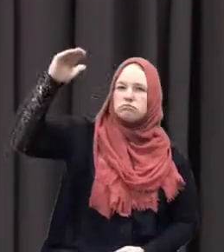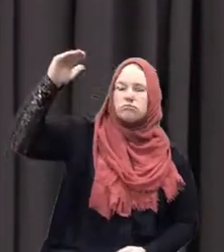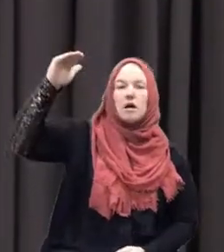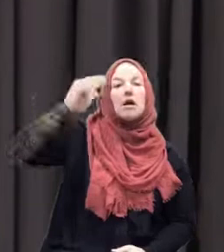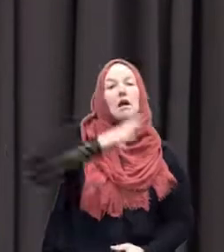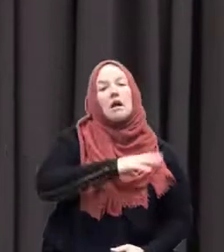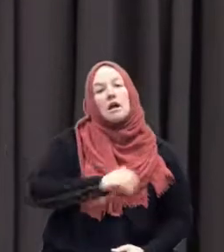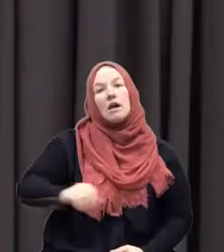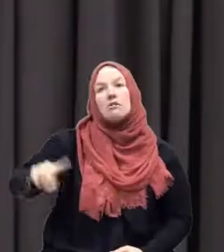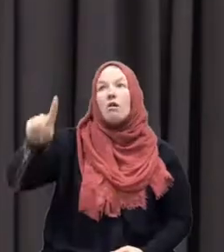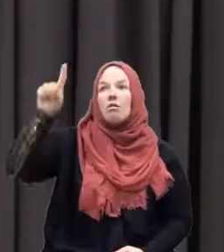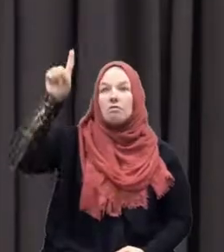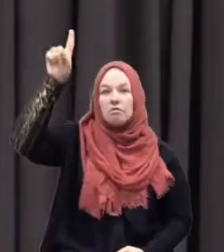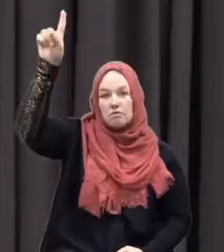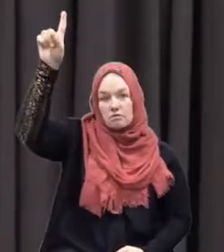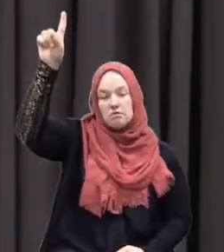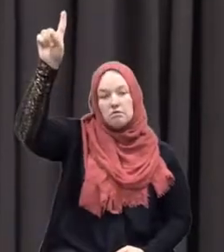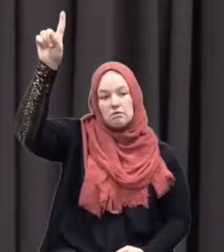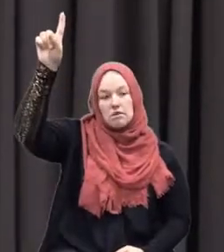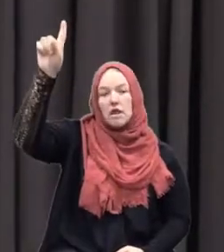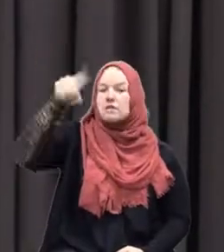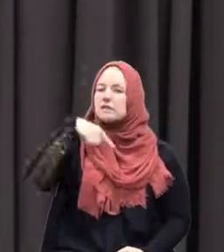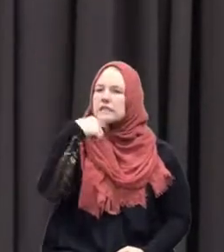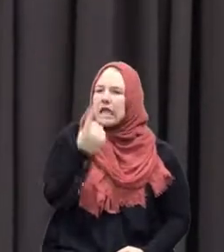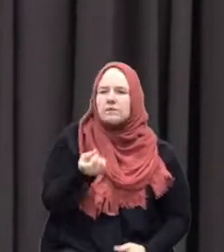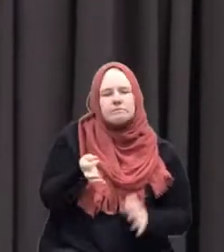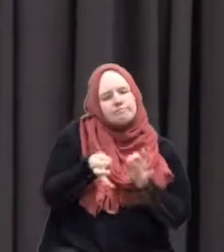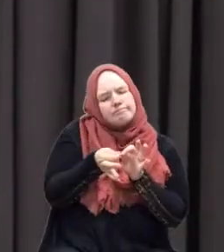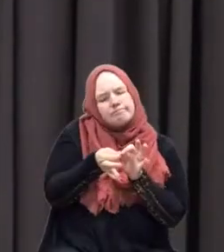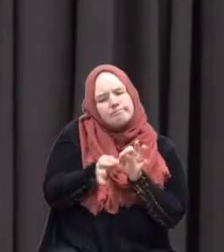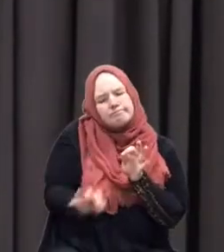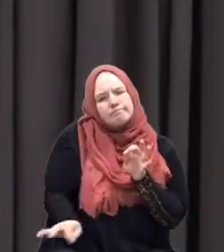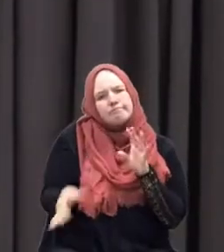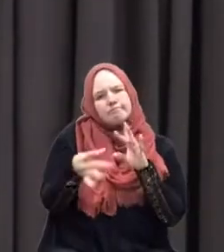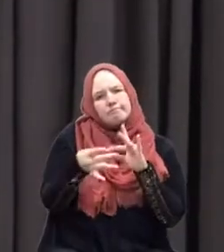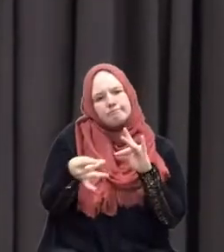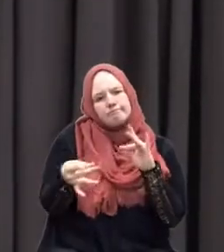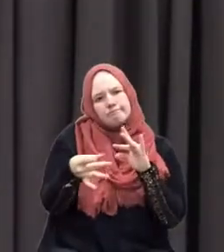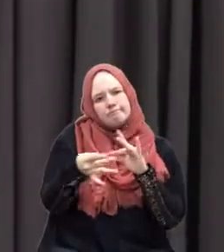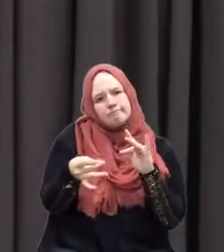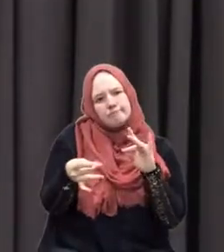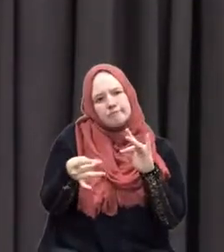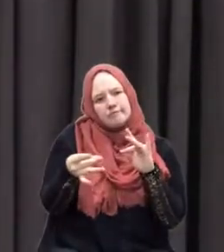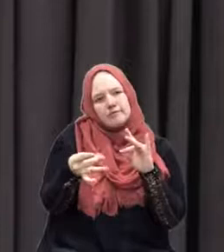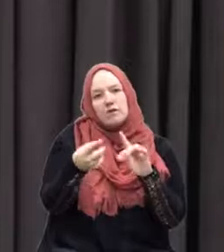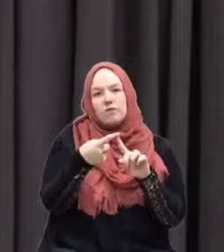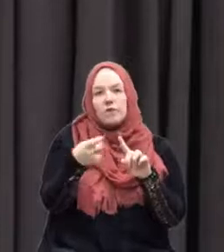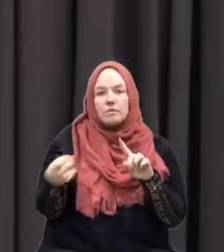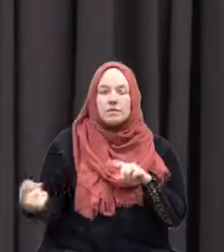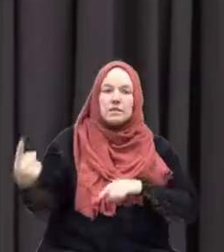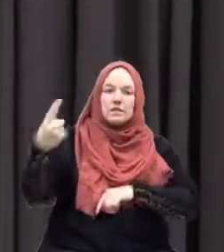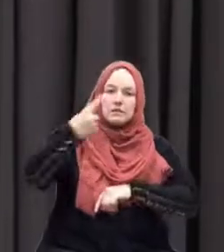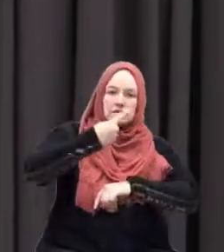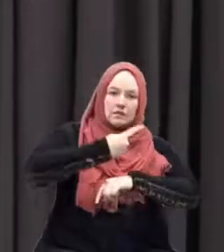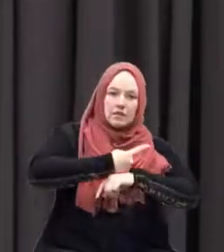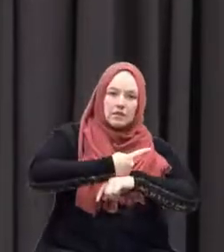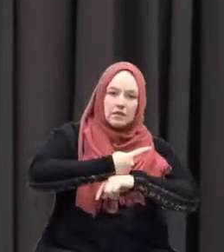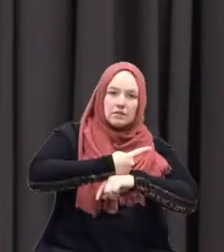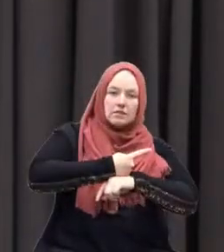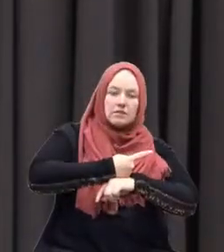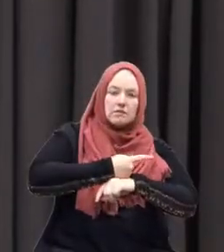And Allah subhanahu wa ta'ala sent him a very simple message. From the days of Uhud and